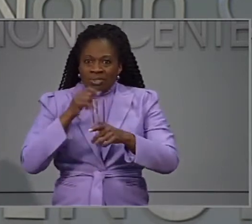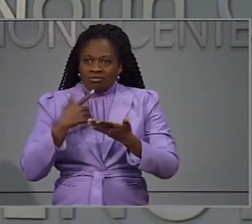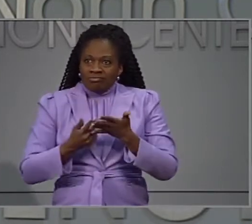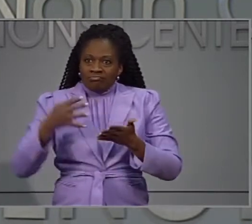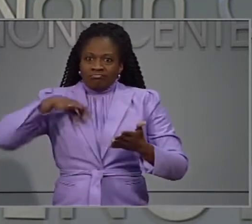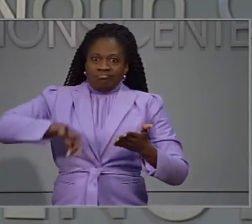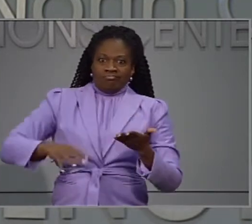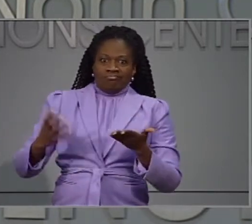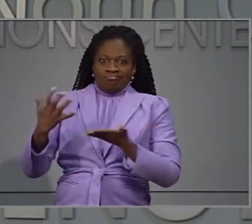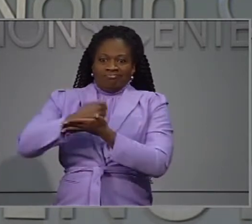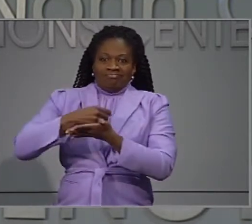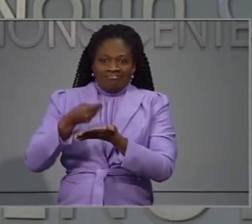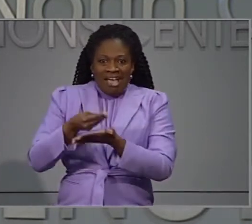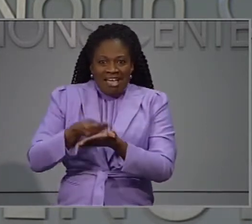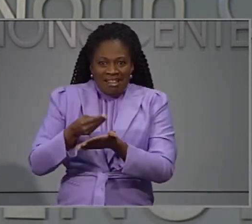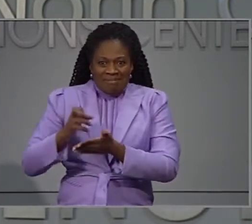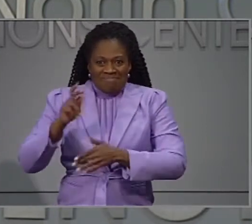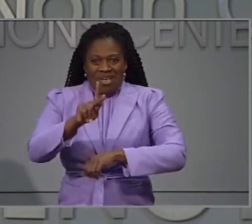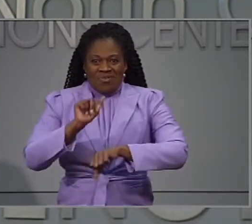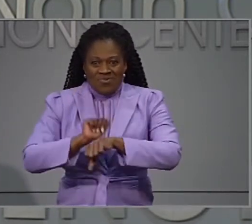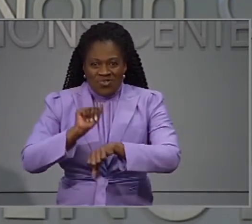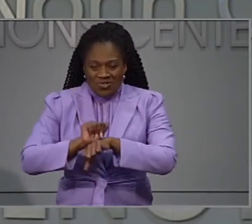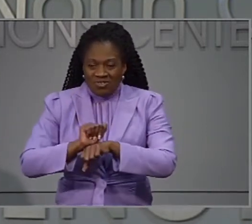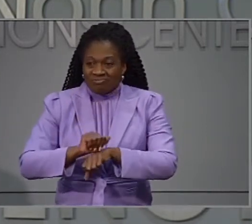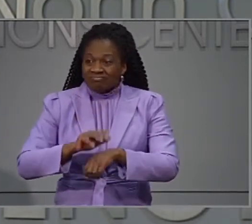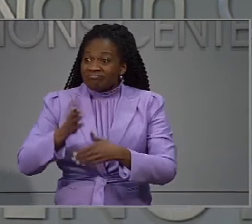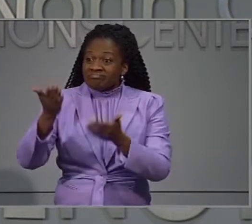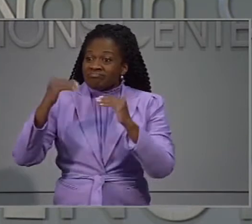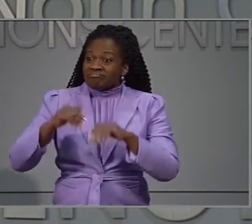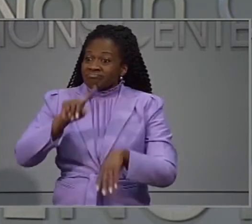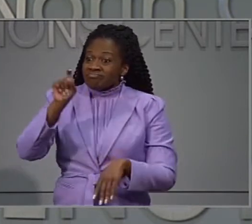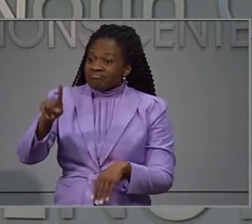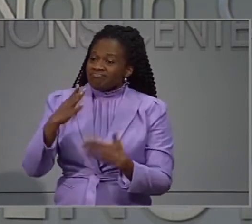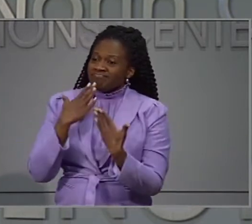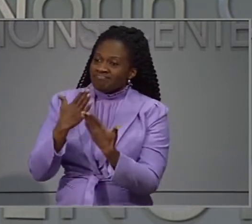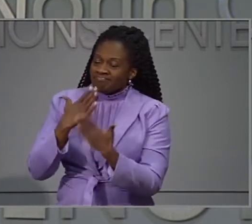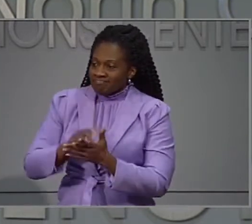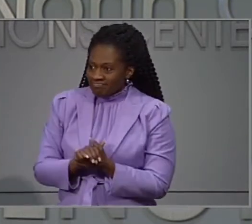work. Thanks. Next question, please.